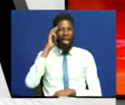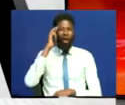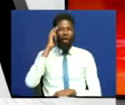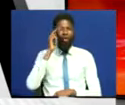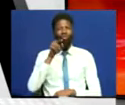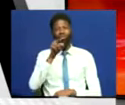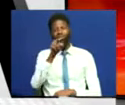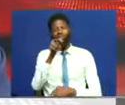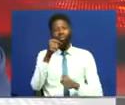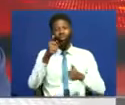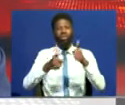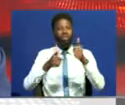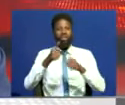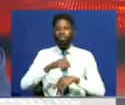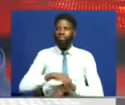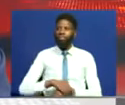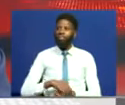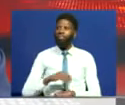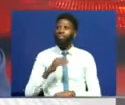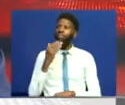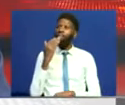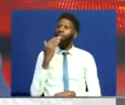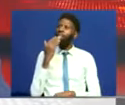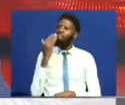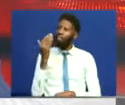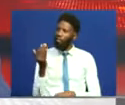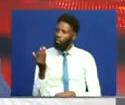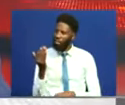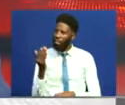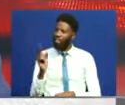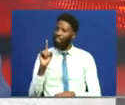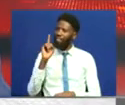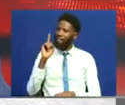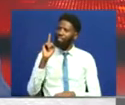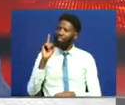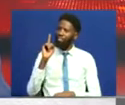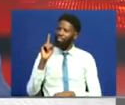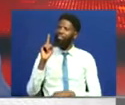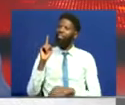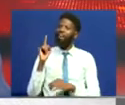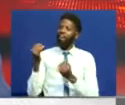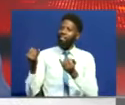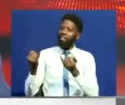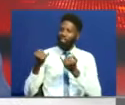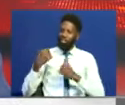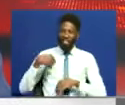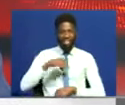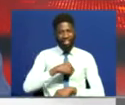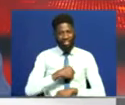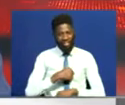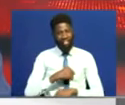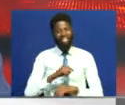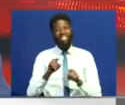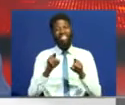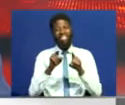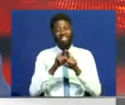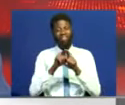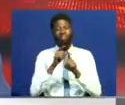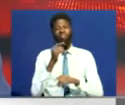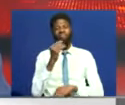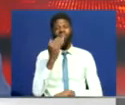and thank you for having us. Mm. And again, also thank you for bringing this particular question